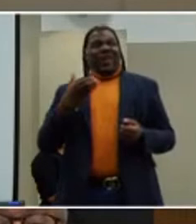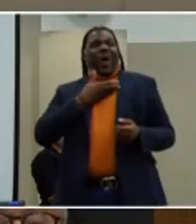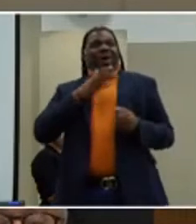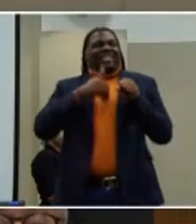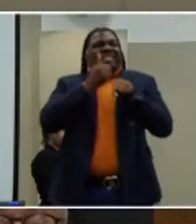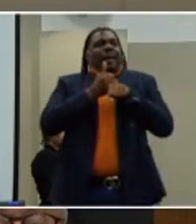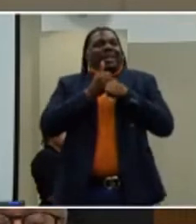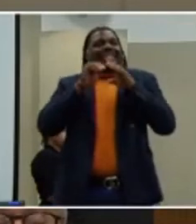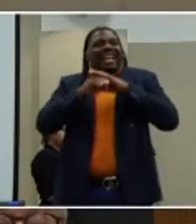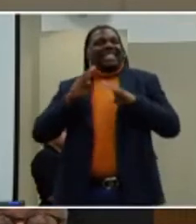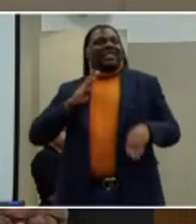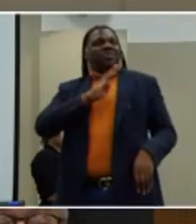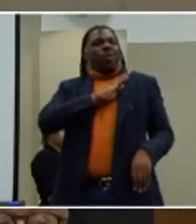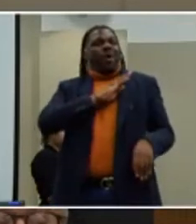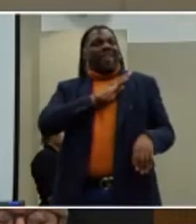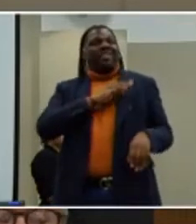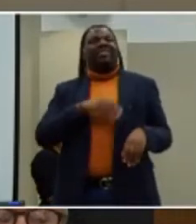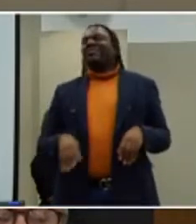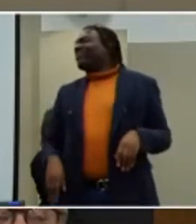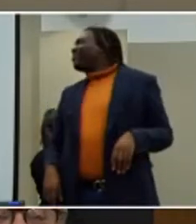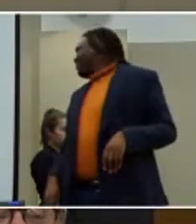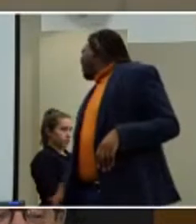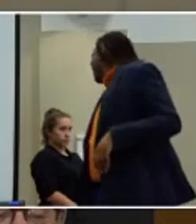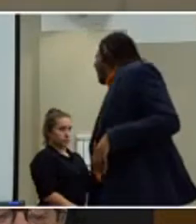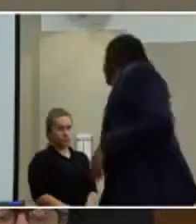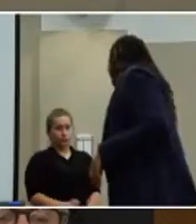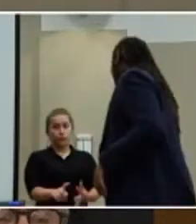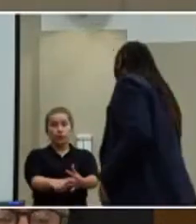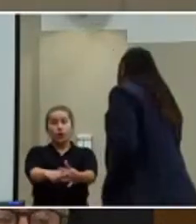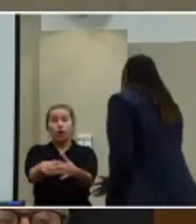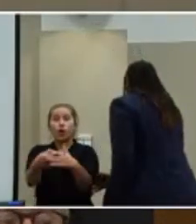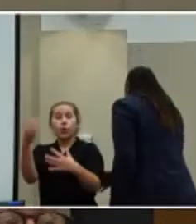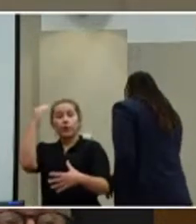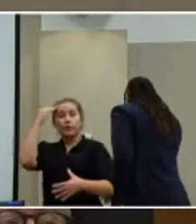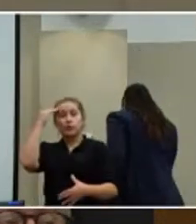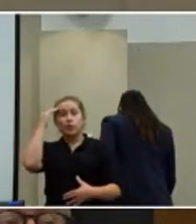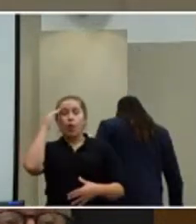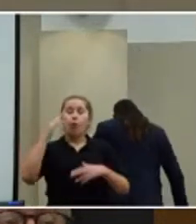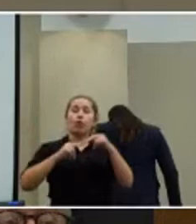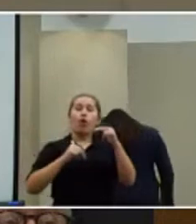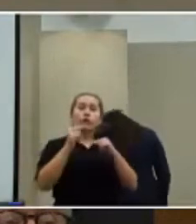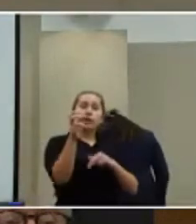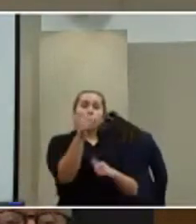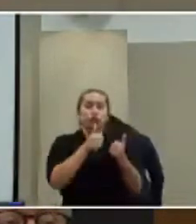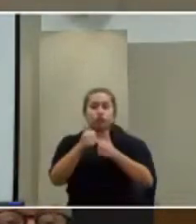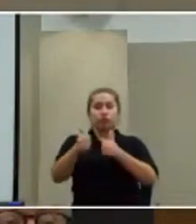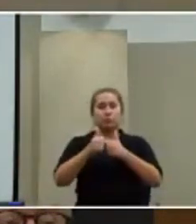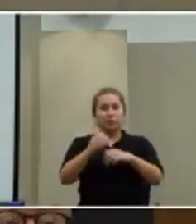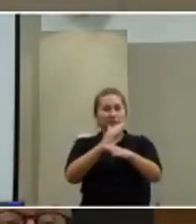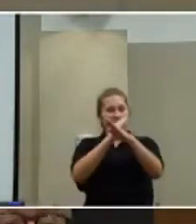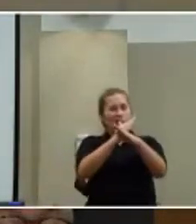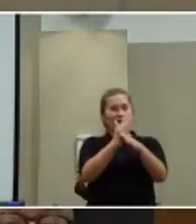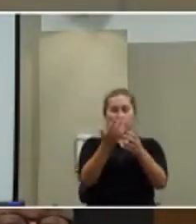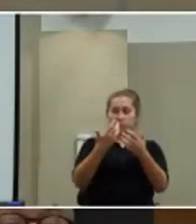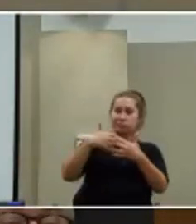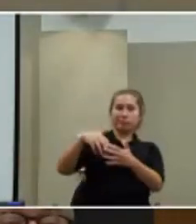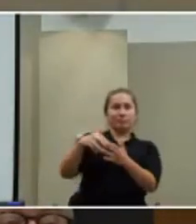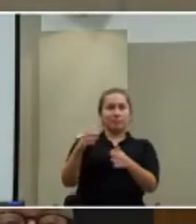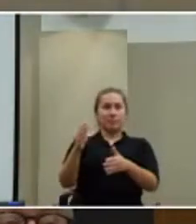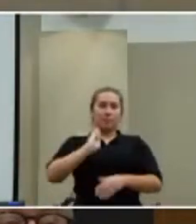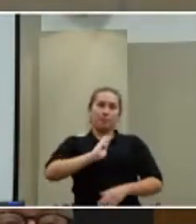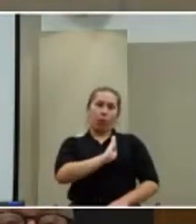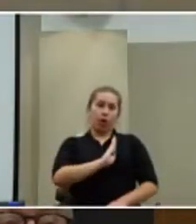born. Originally known as the Architectural and Transportation Barriers Compliance Board, it's a